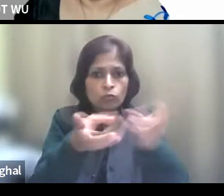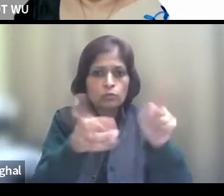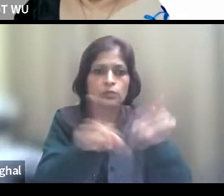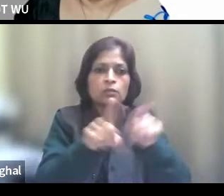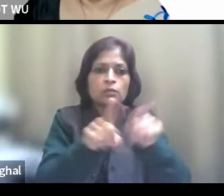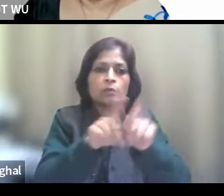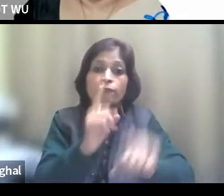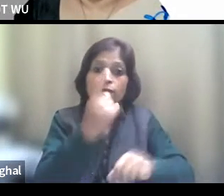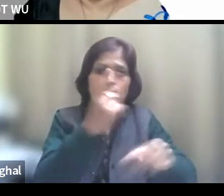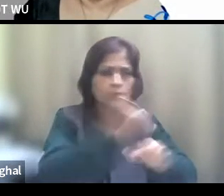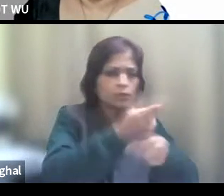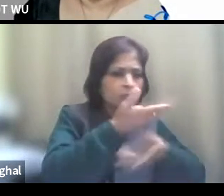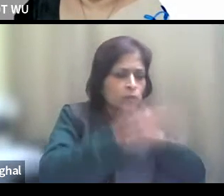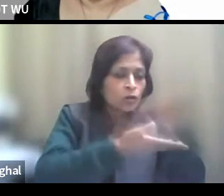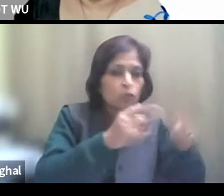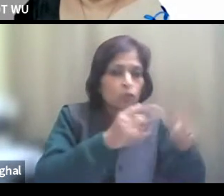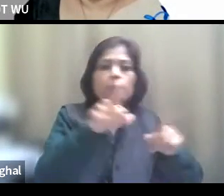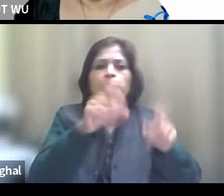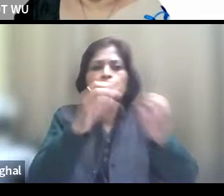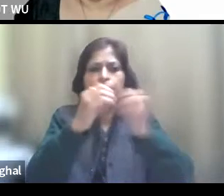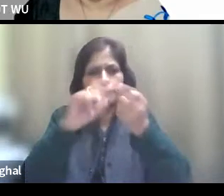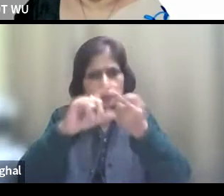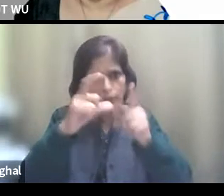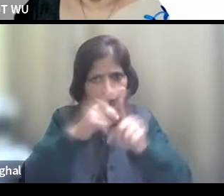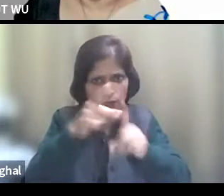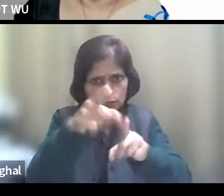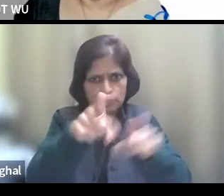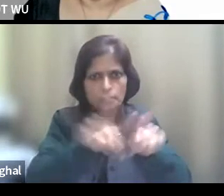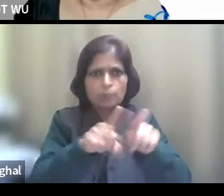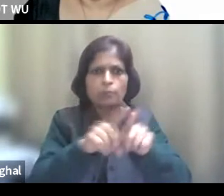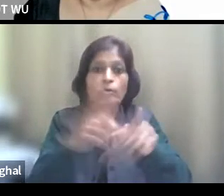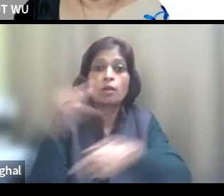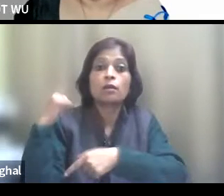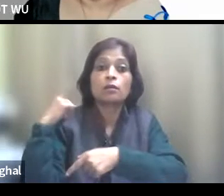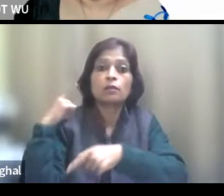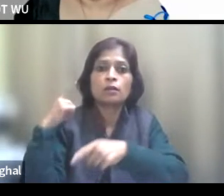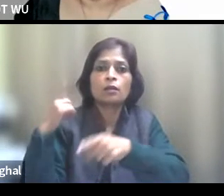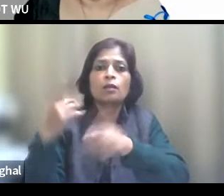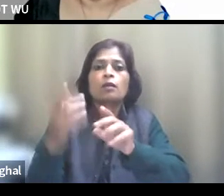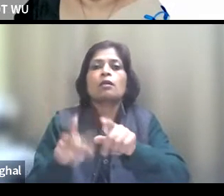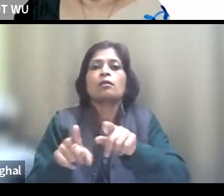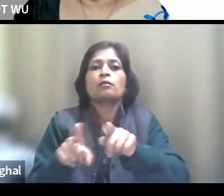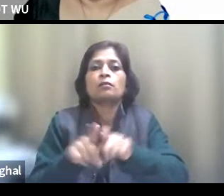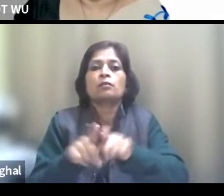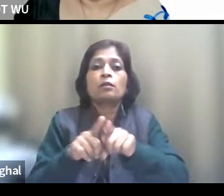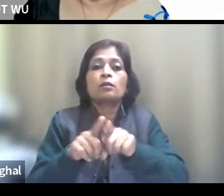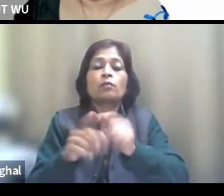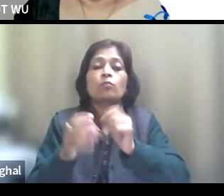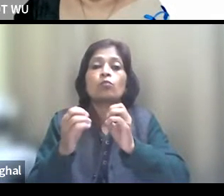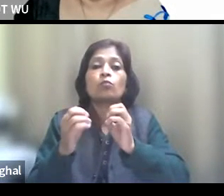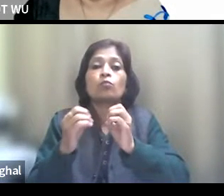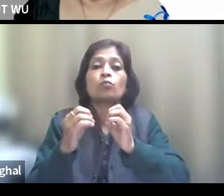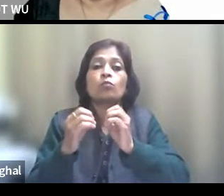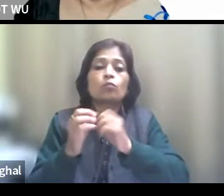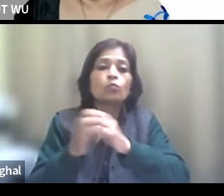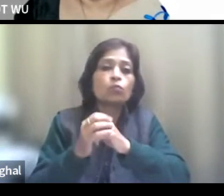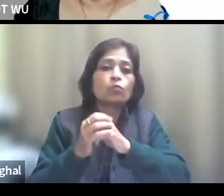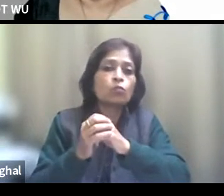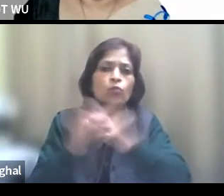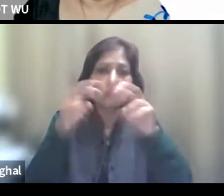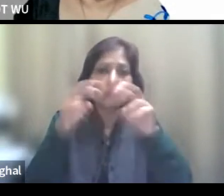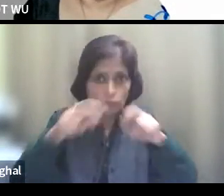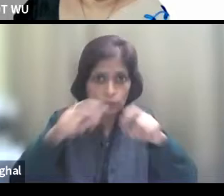he is also the B.Ed program leader for the Bachelor of Education in Research